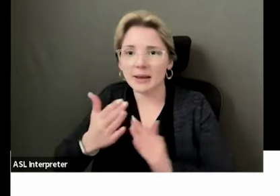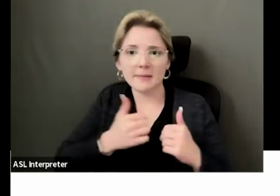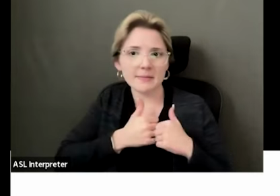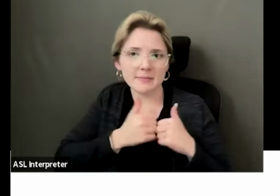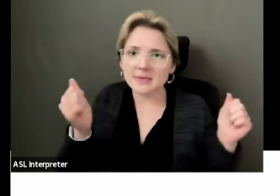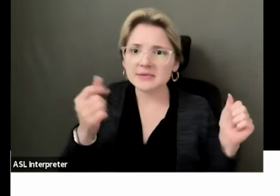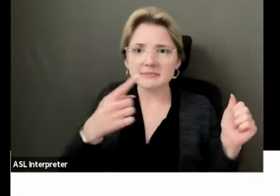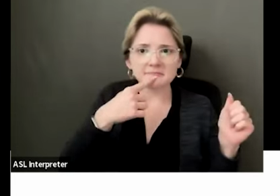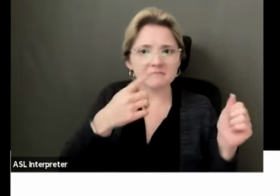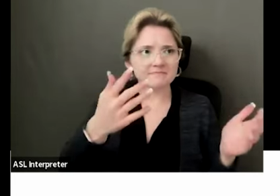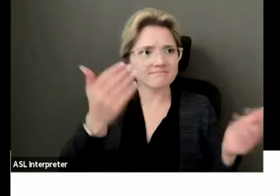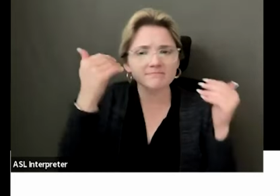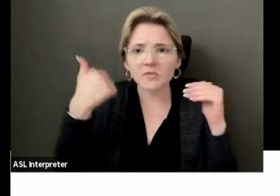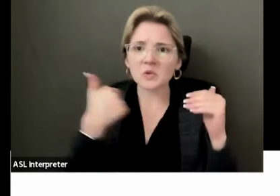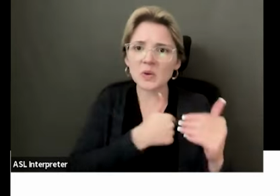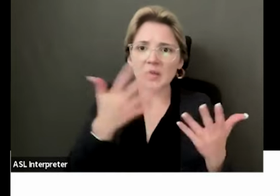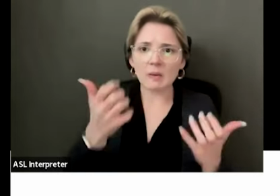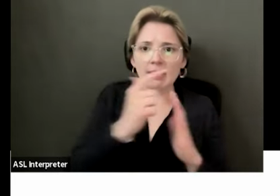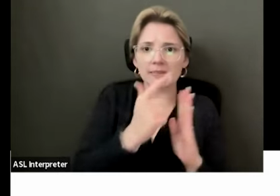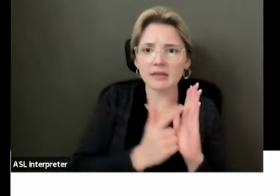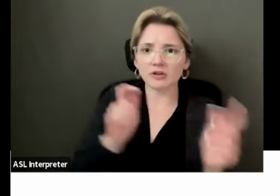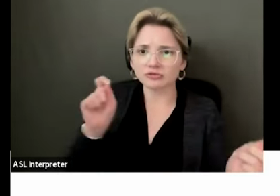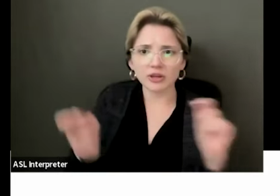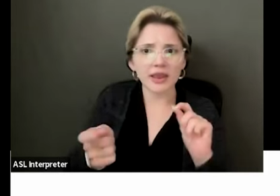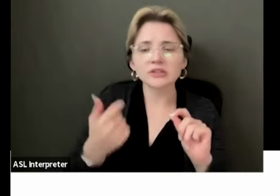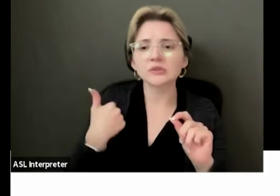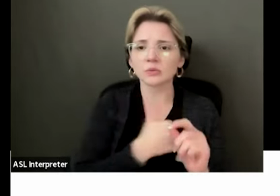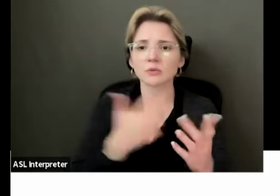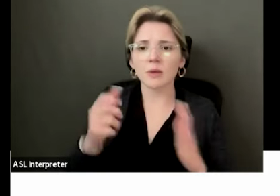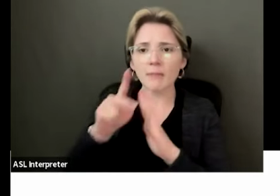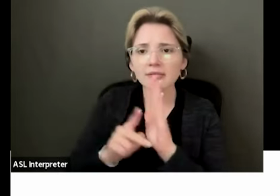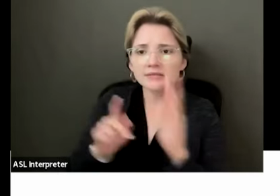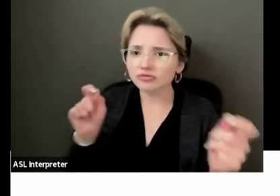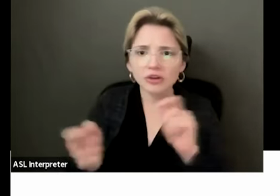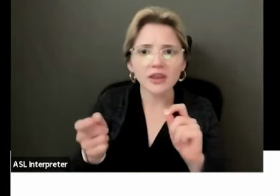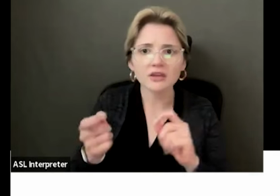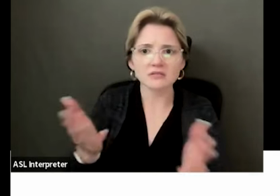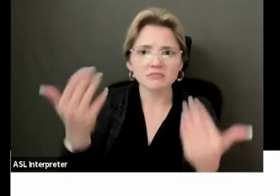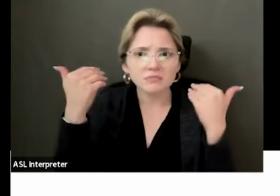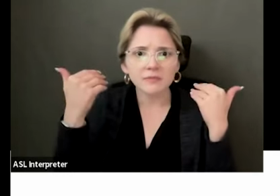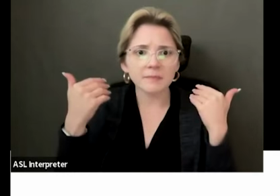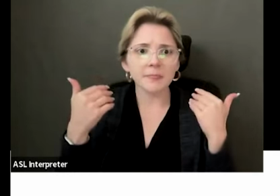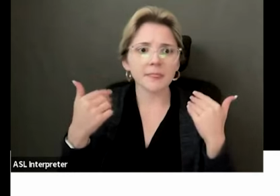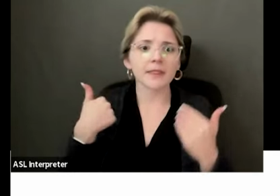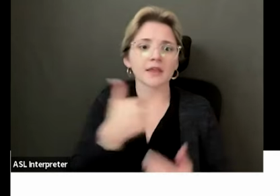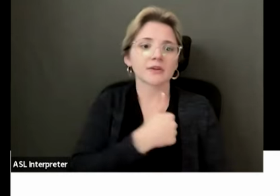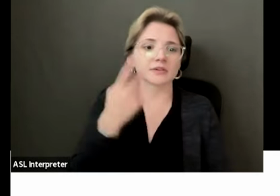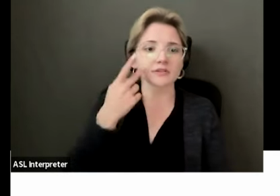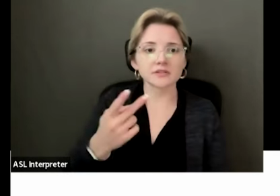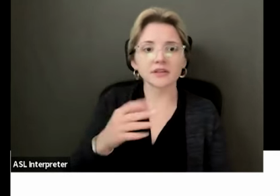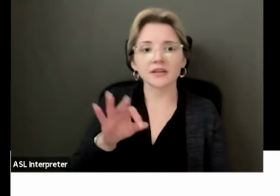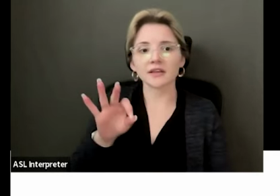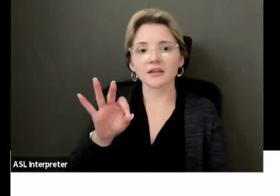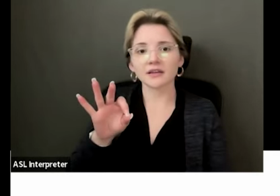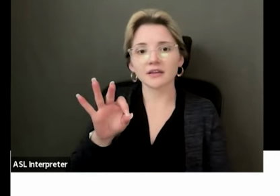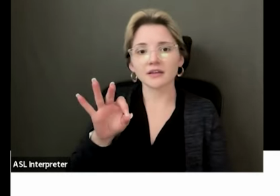and systemic policy change, right? And then we saw in like the 80s and 90s, a lot of those grassroots organizations were creating